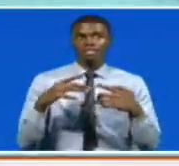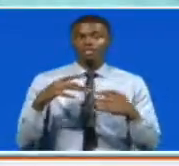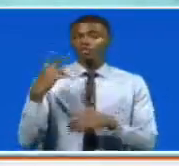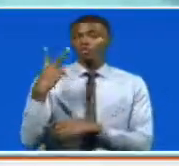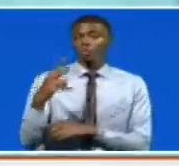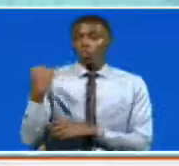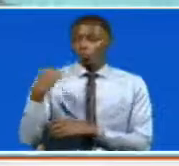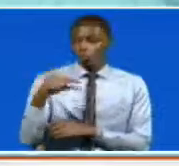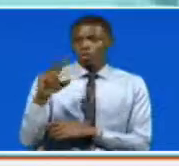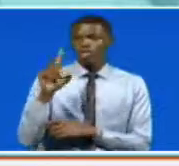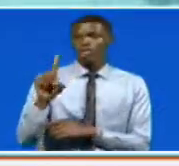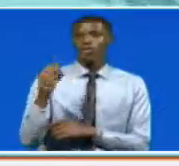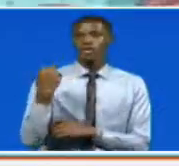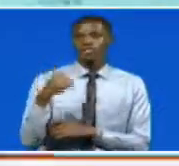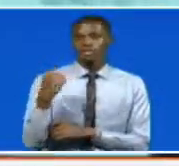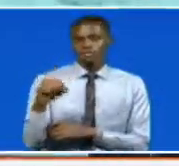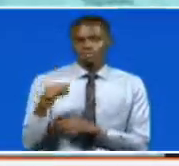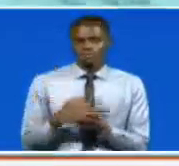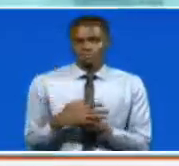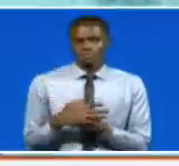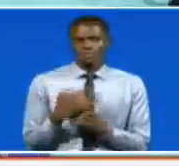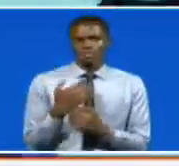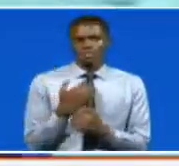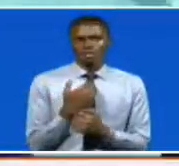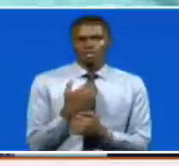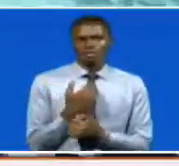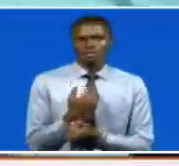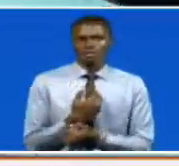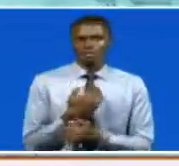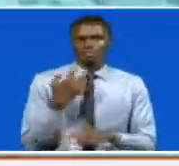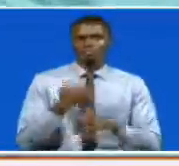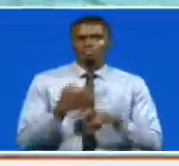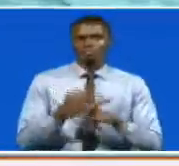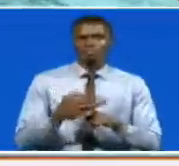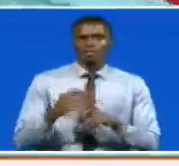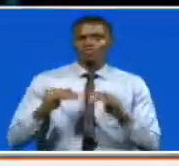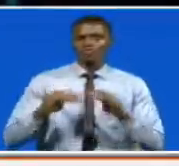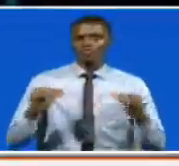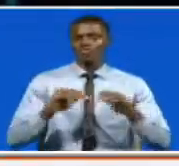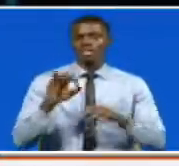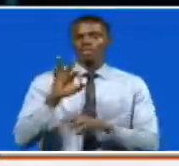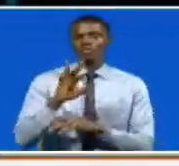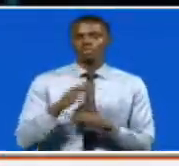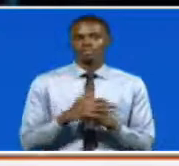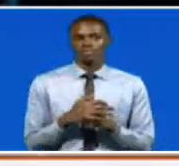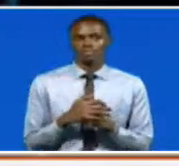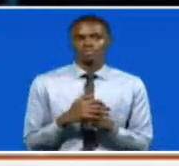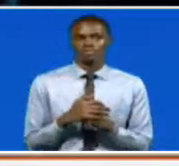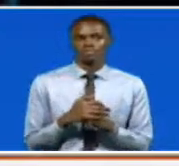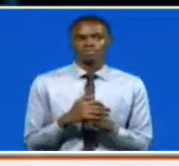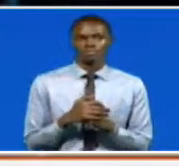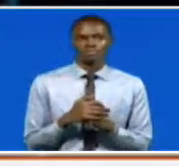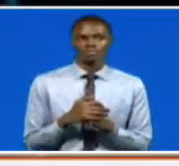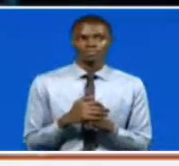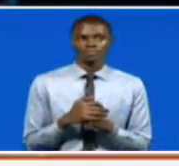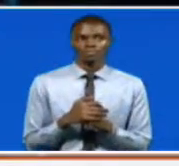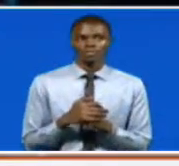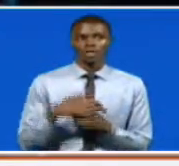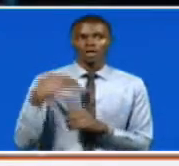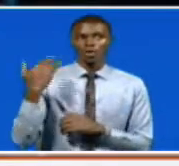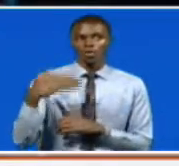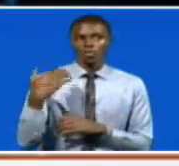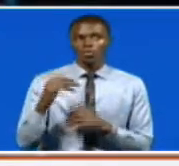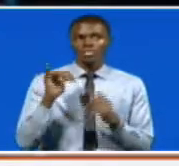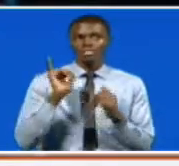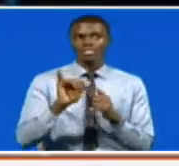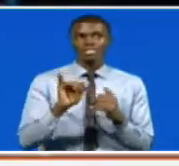2 golds and 1 silver. This has motivated me to try even harder for the level 3 gala and how hard work always pays